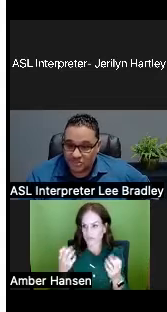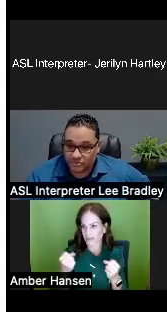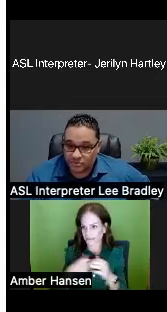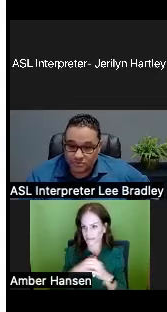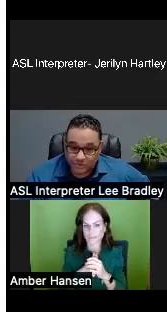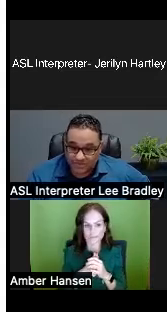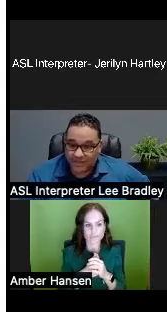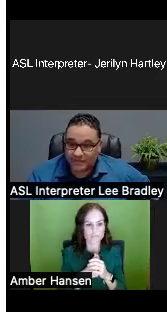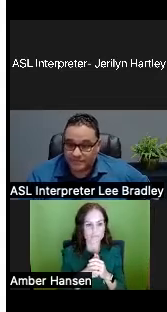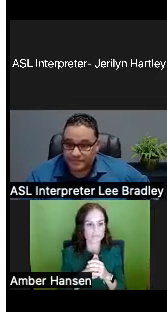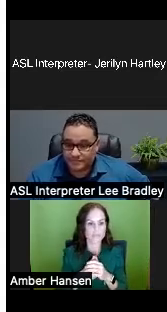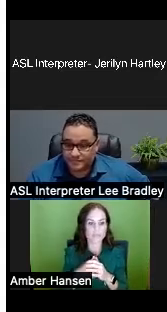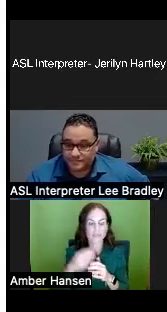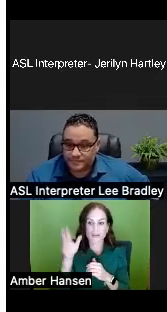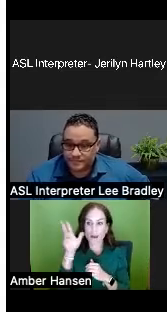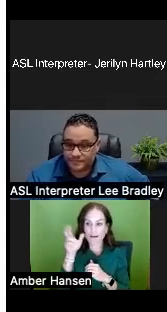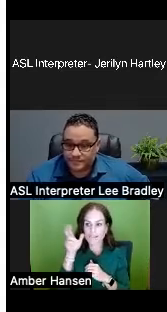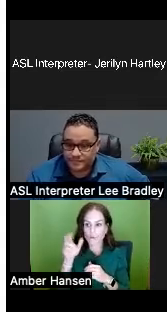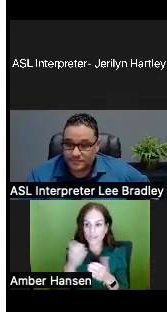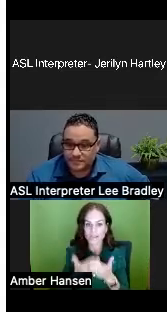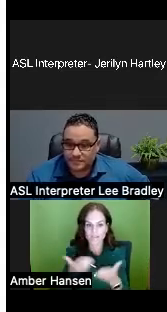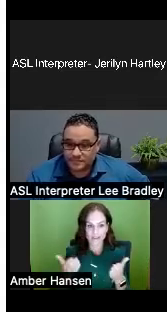deaf children who don't sign.